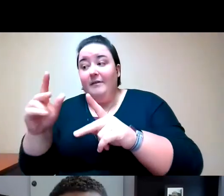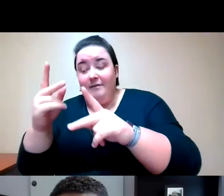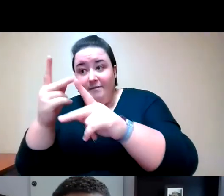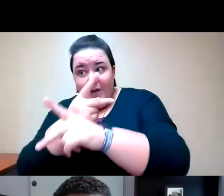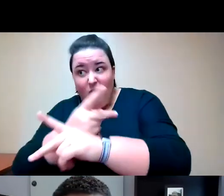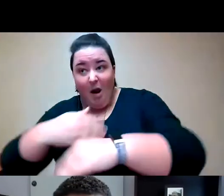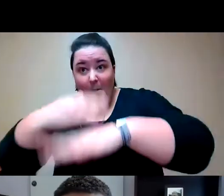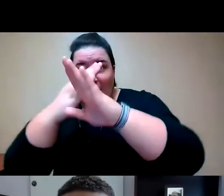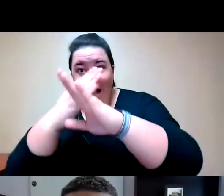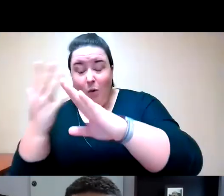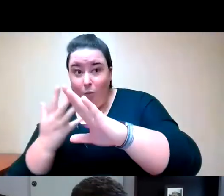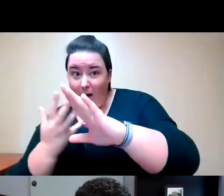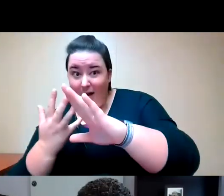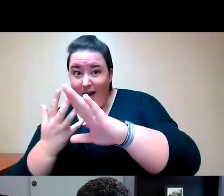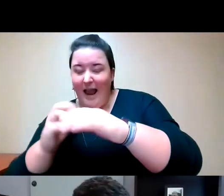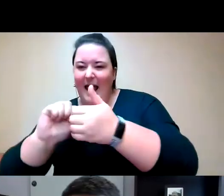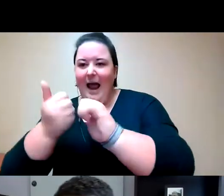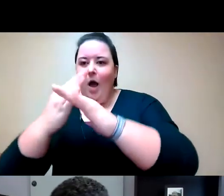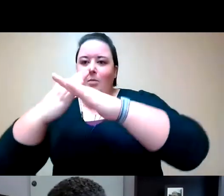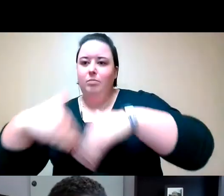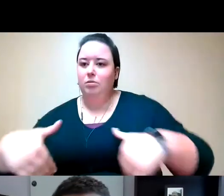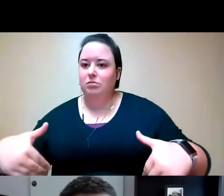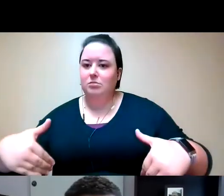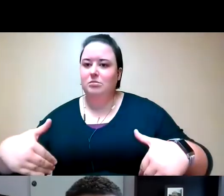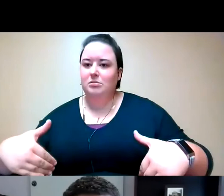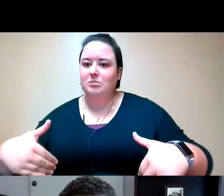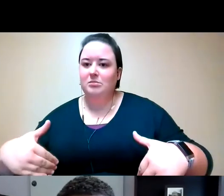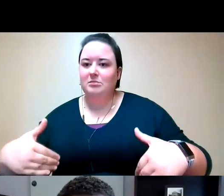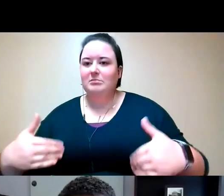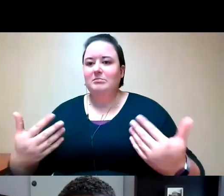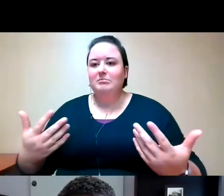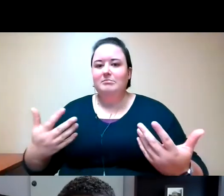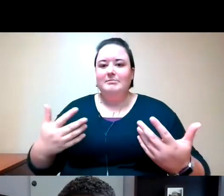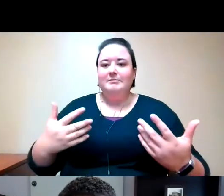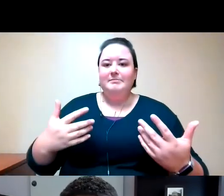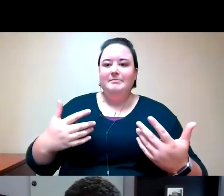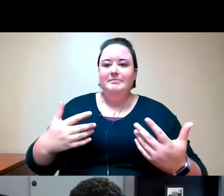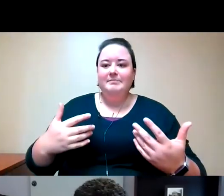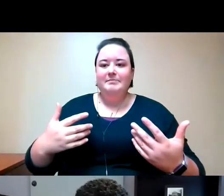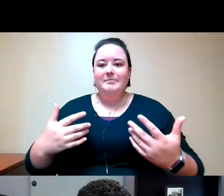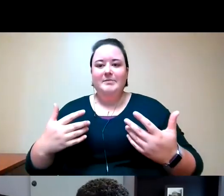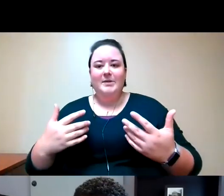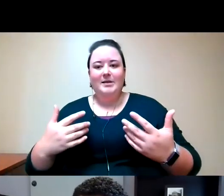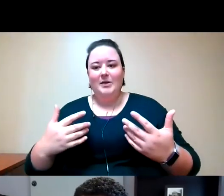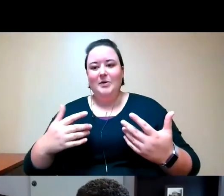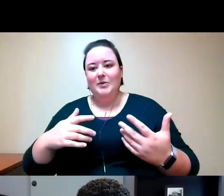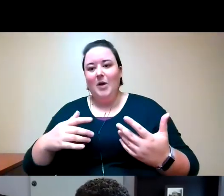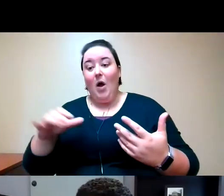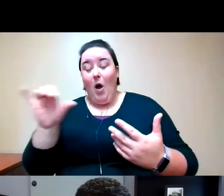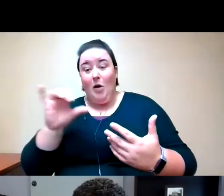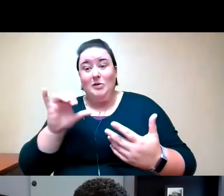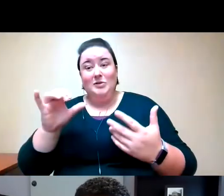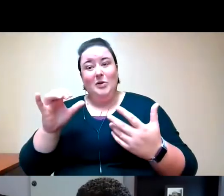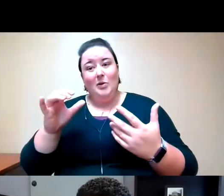members of our Michigan community, the state of Michigan, and the University of Michigan. And to be able to recognize that while there